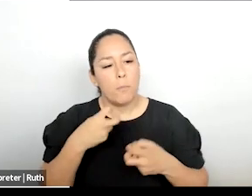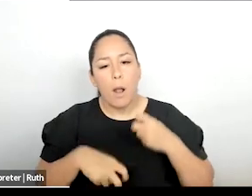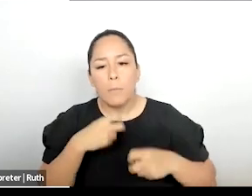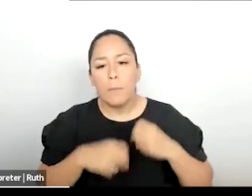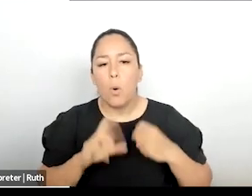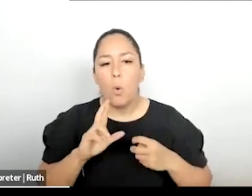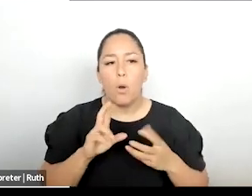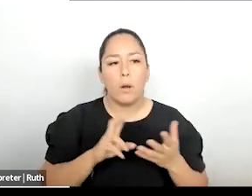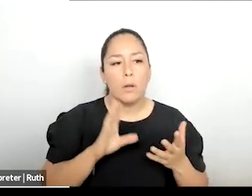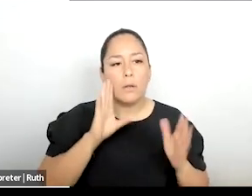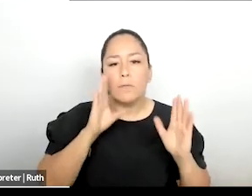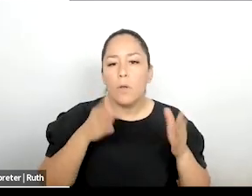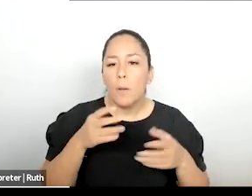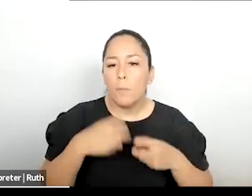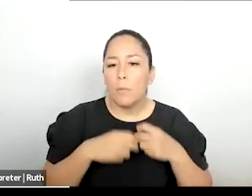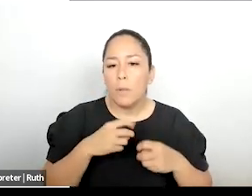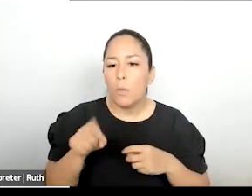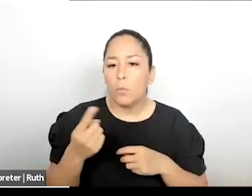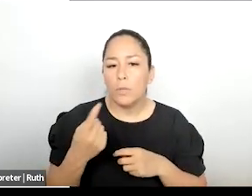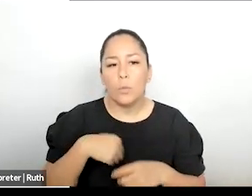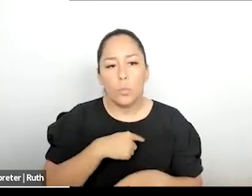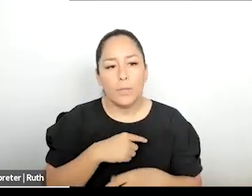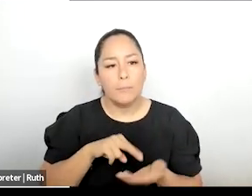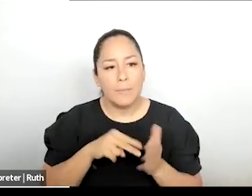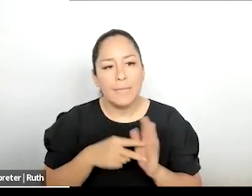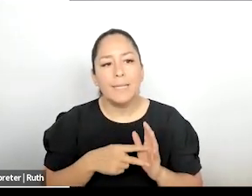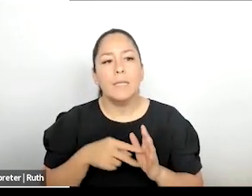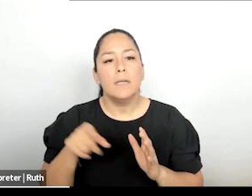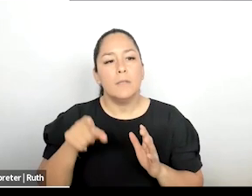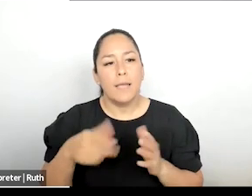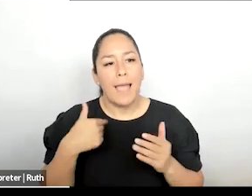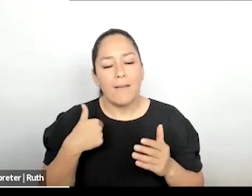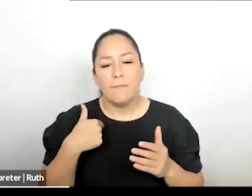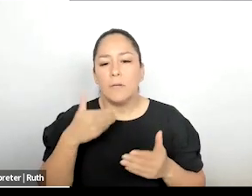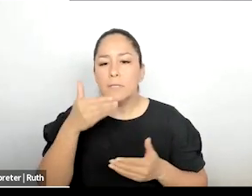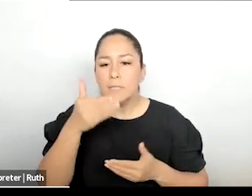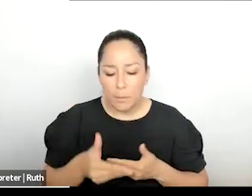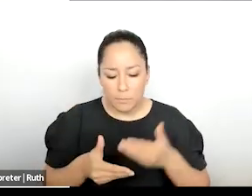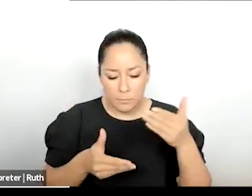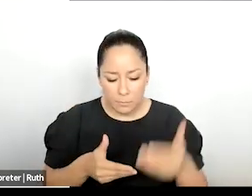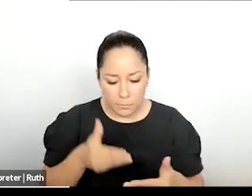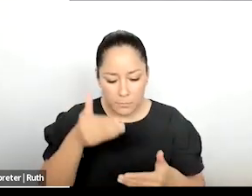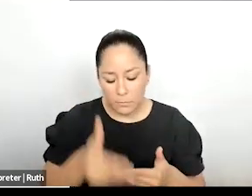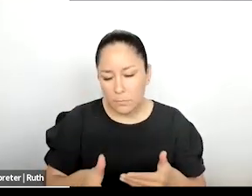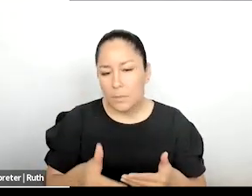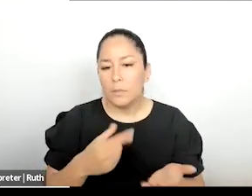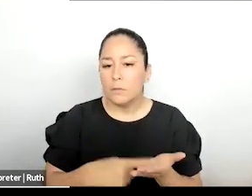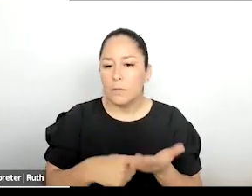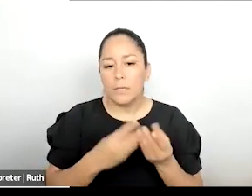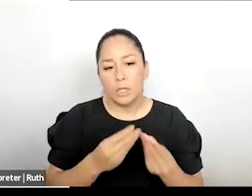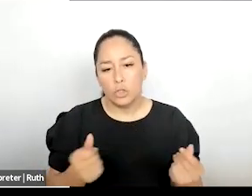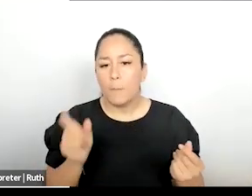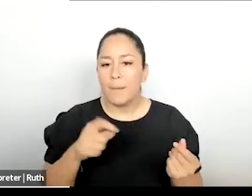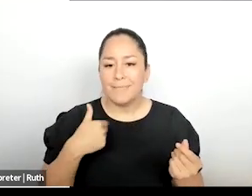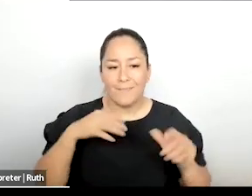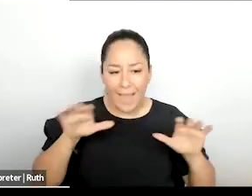exploring the problem solely. We mean that the solutions have to have practical steps to address the issue. So we've got to have some